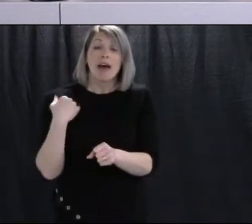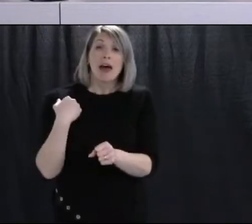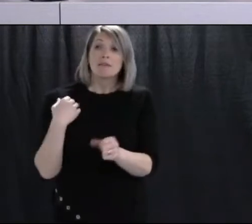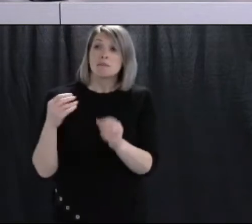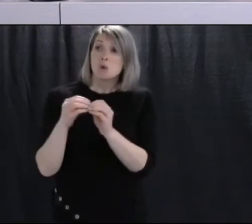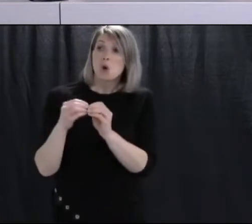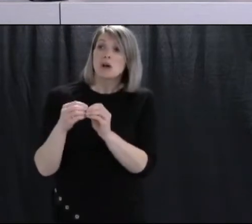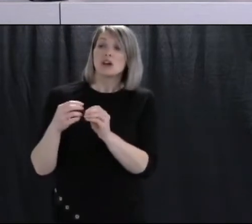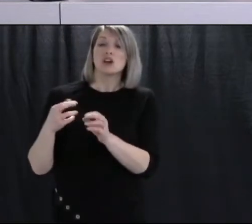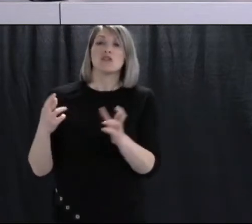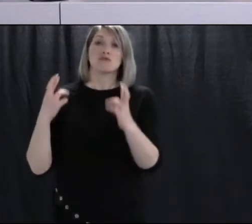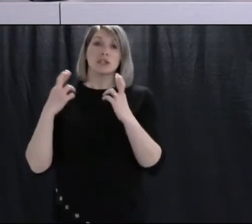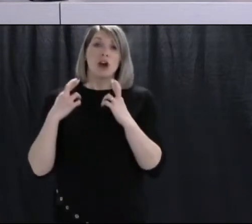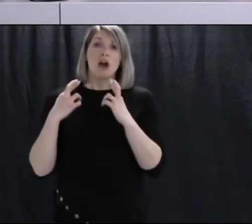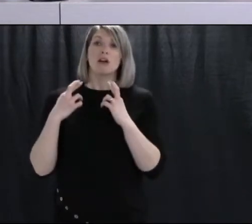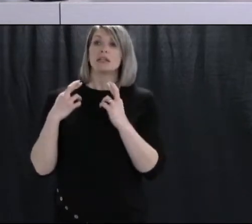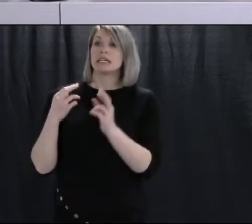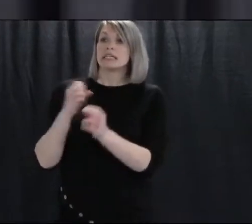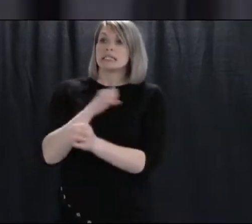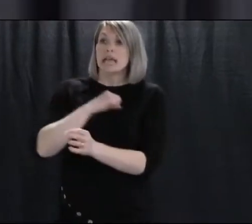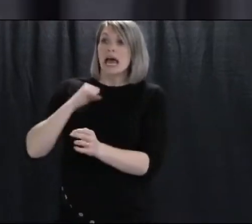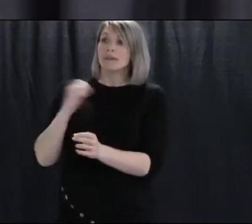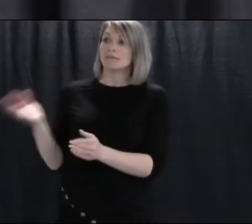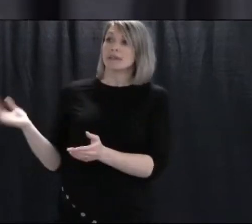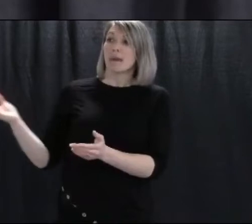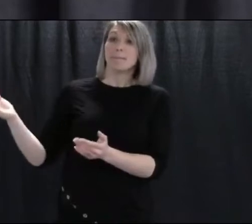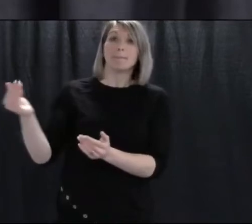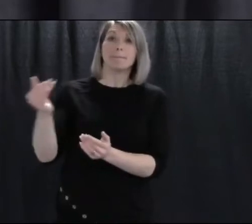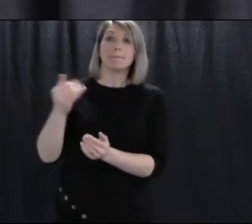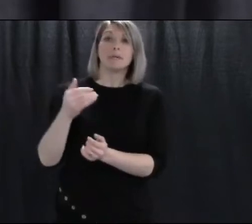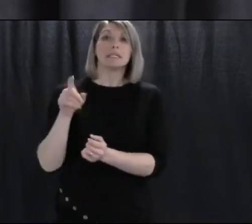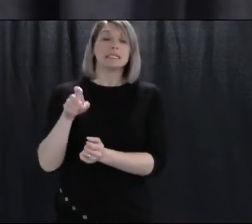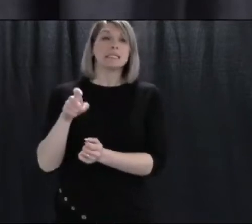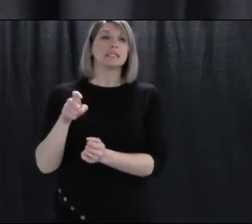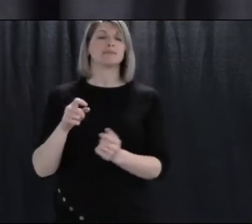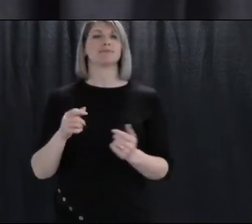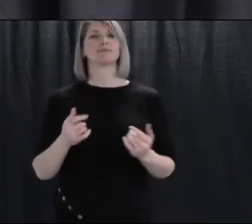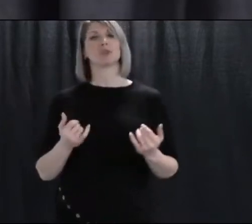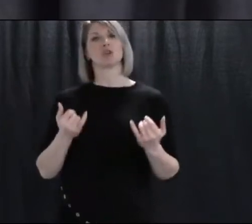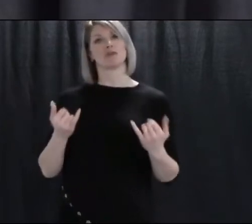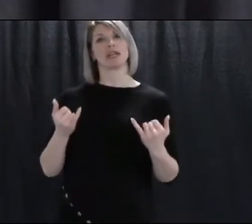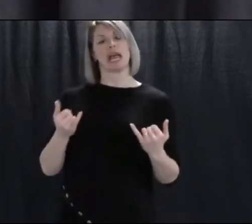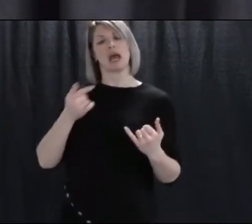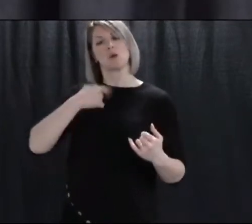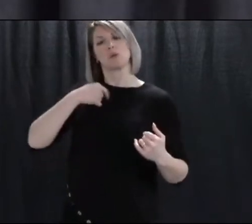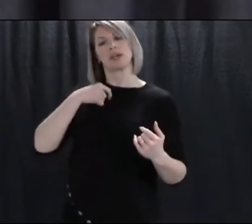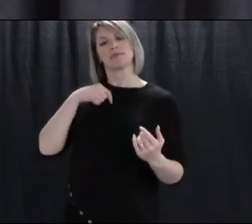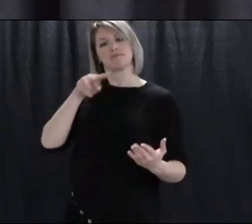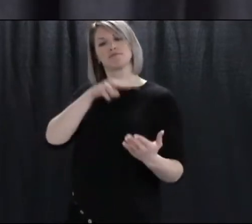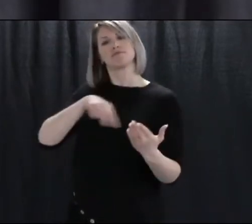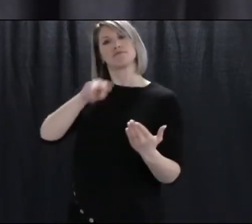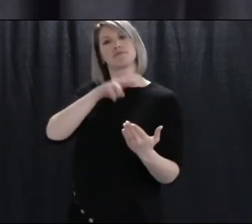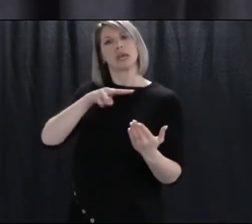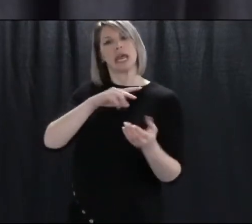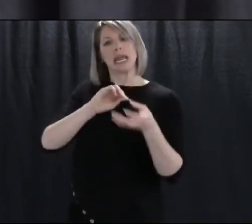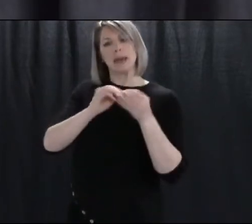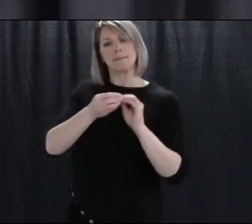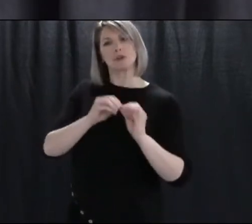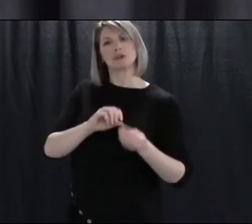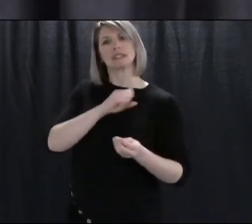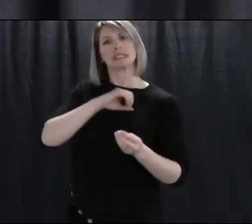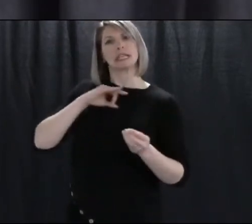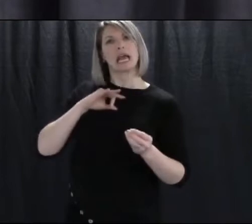recently retired back into the field? We look at our risk profile on a regular basis and certainly daily to